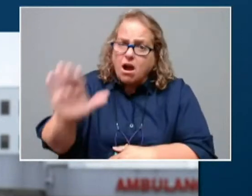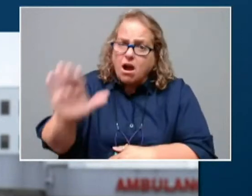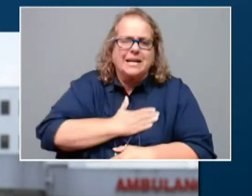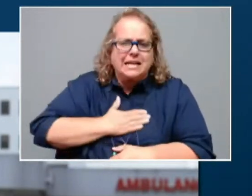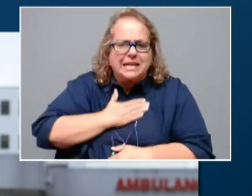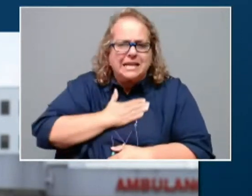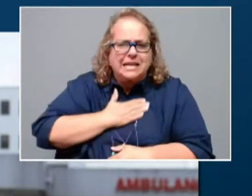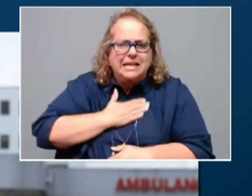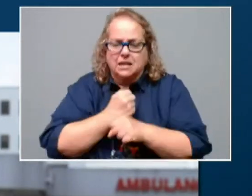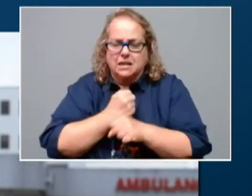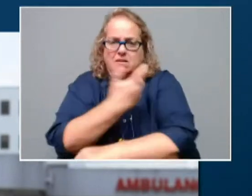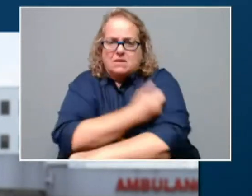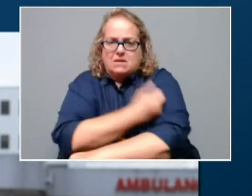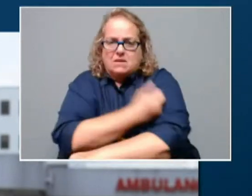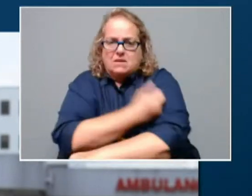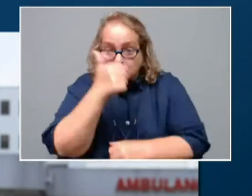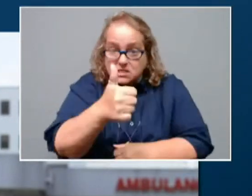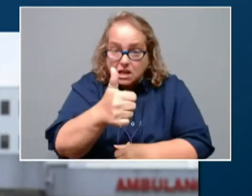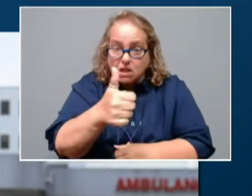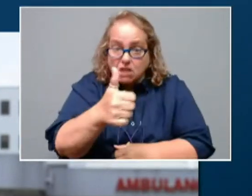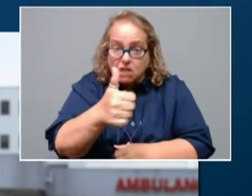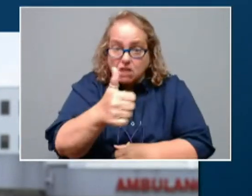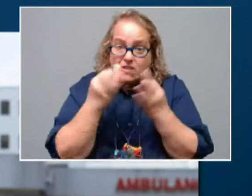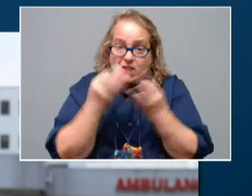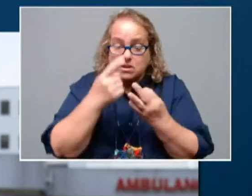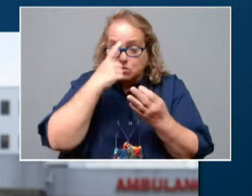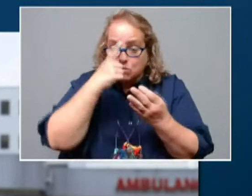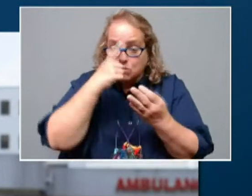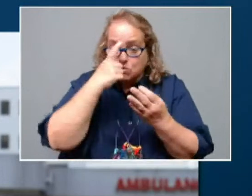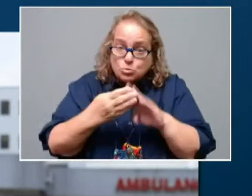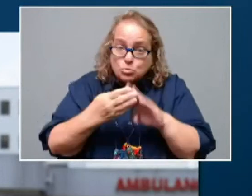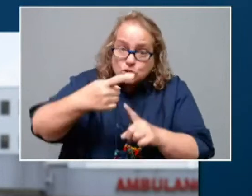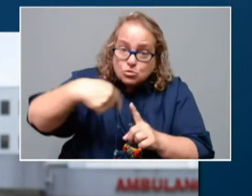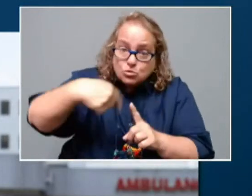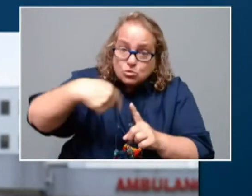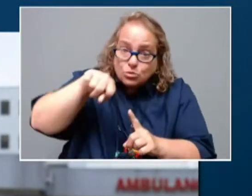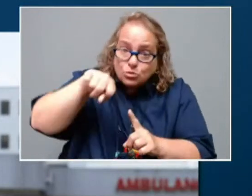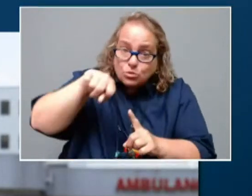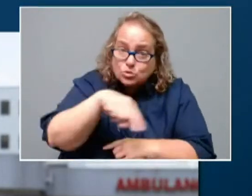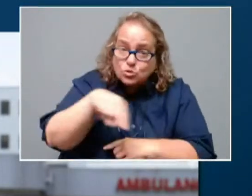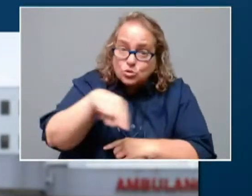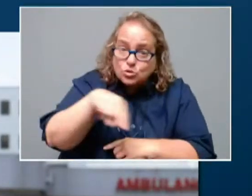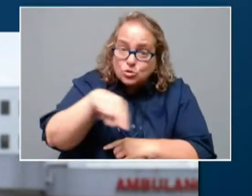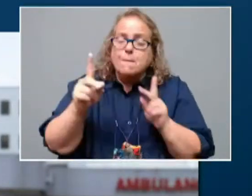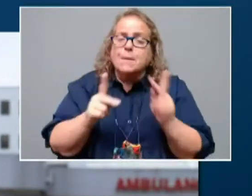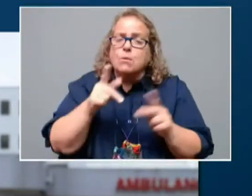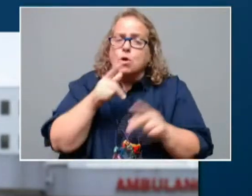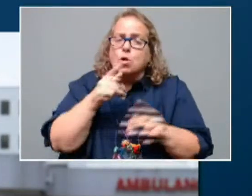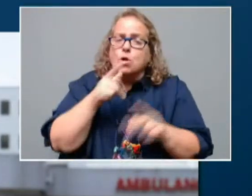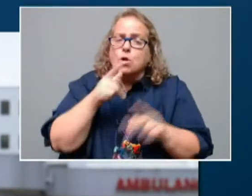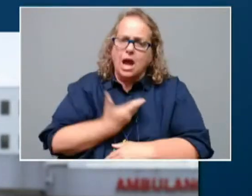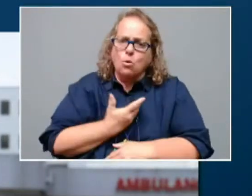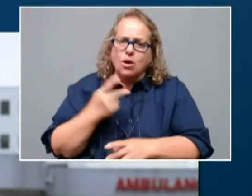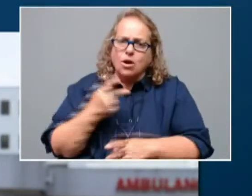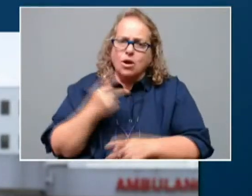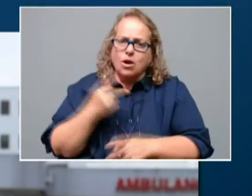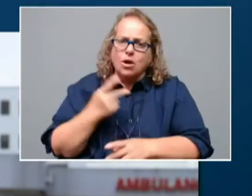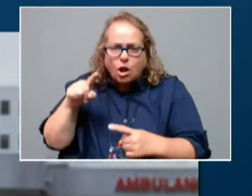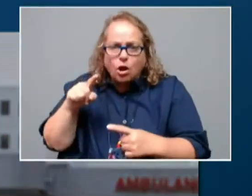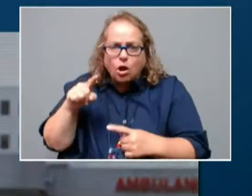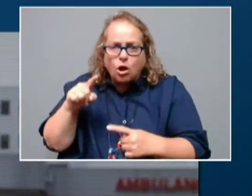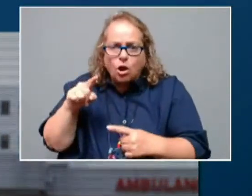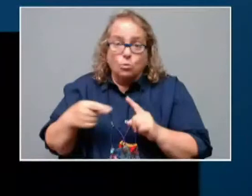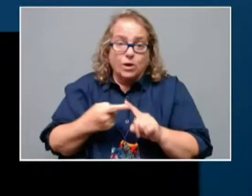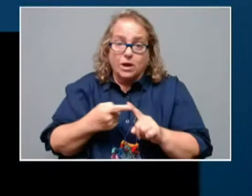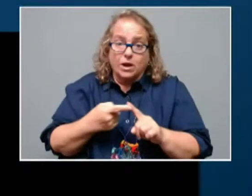for yourself, for your family, and for the communities around you, but also for those that need our care when we may not be able to provide it.